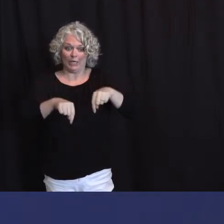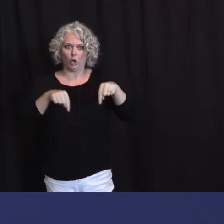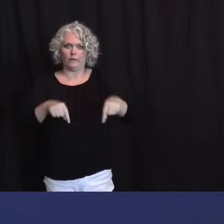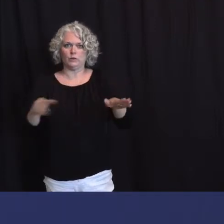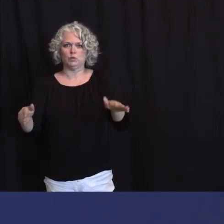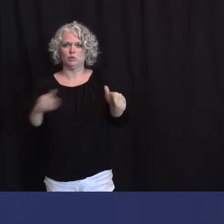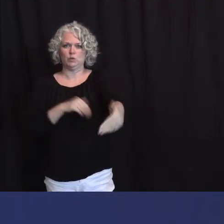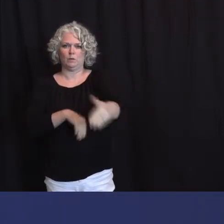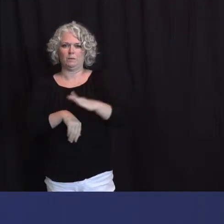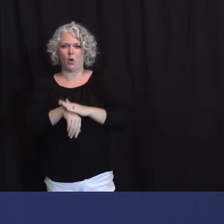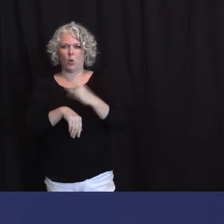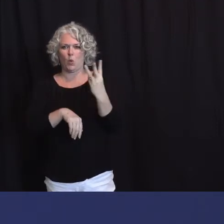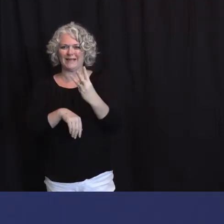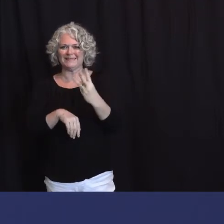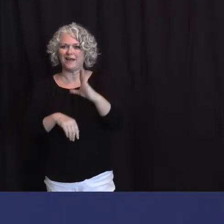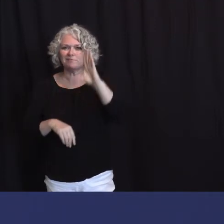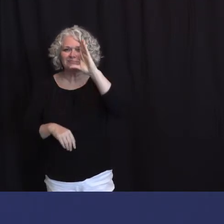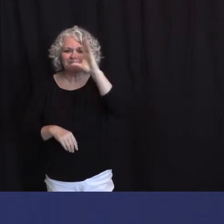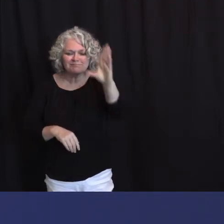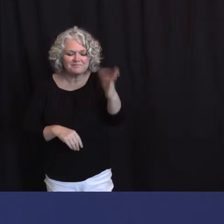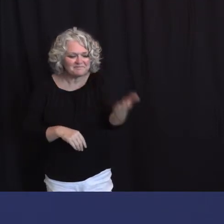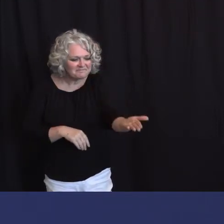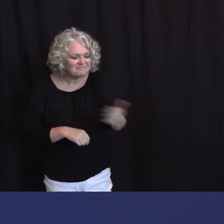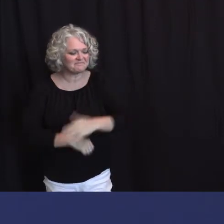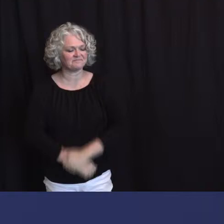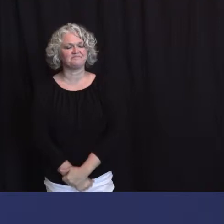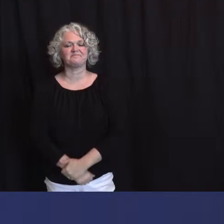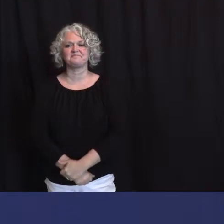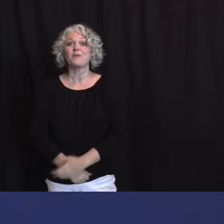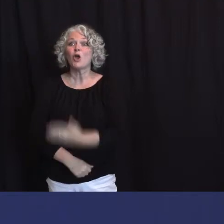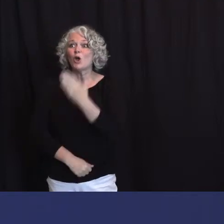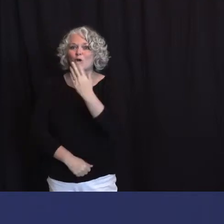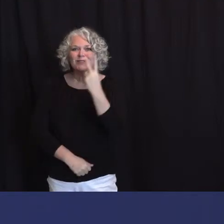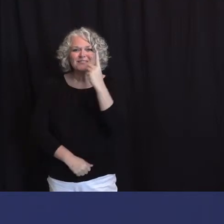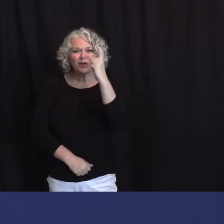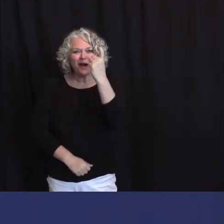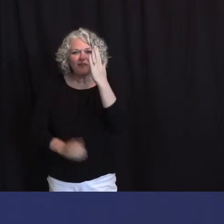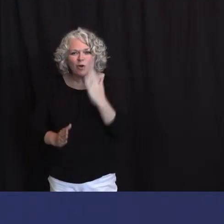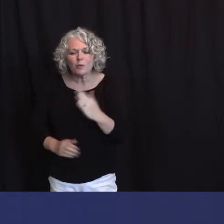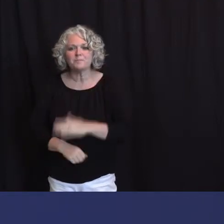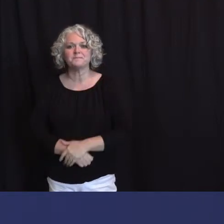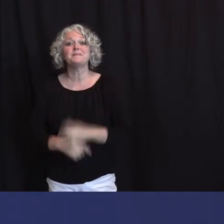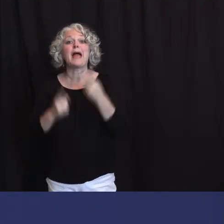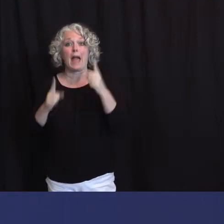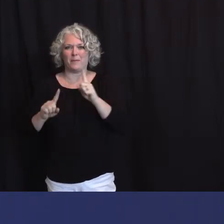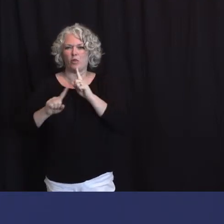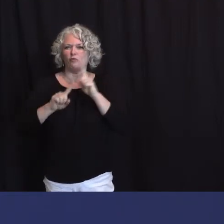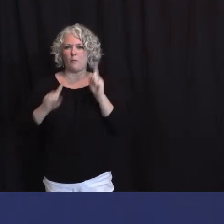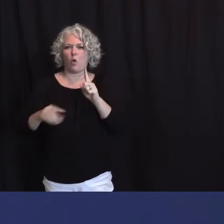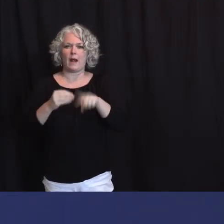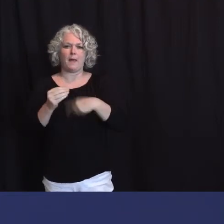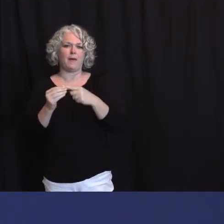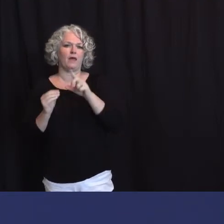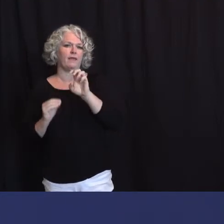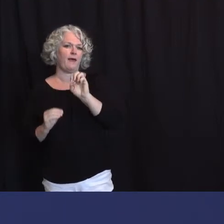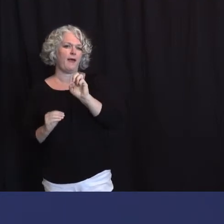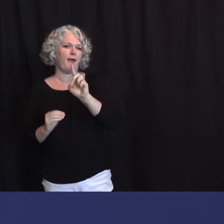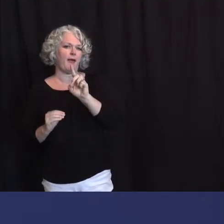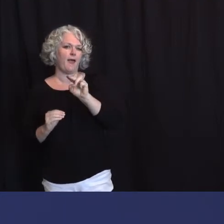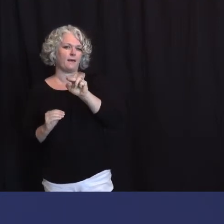see you. Good to see you. Thanks, Governor. On the Boxer report that came out this morning about the Edna Mahan Women's